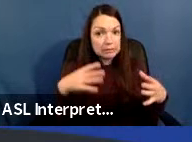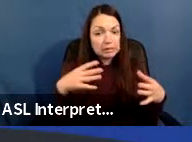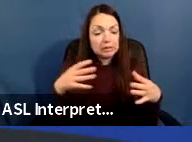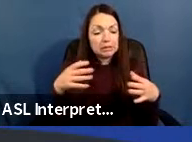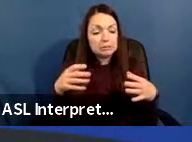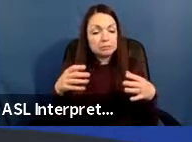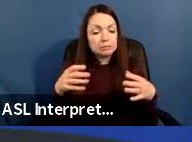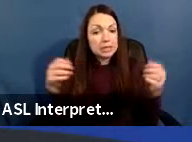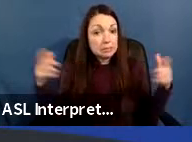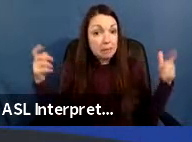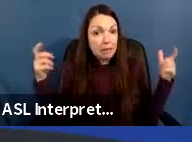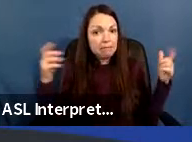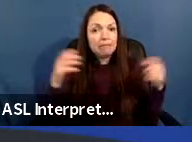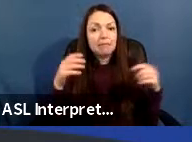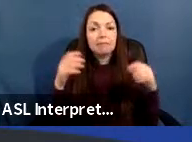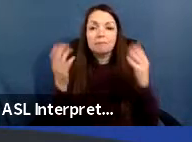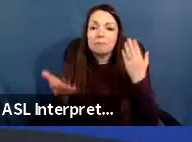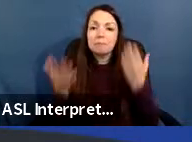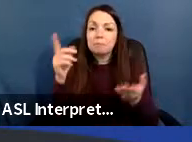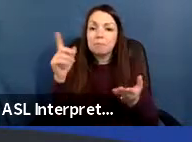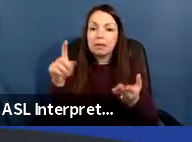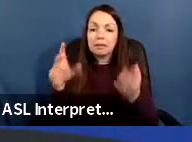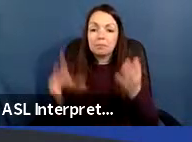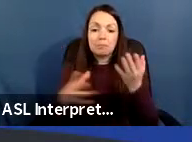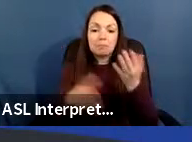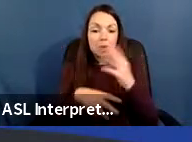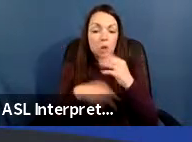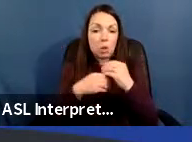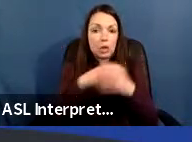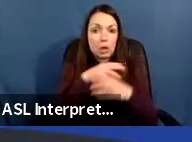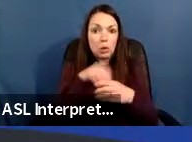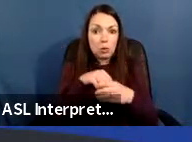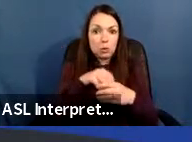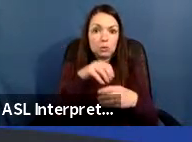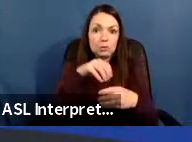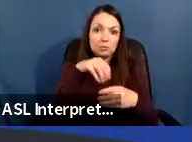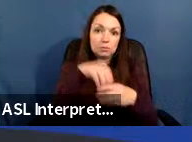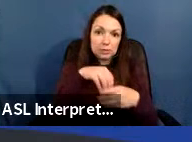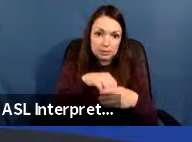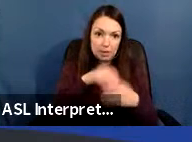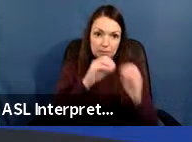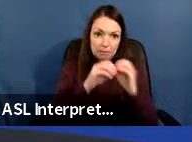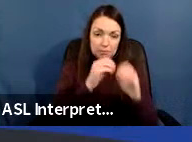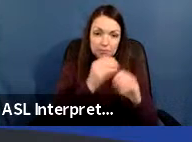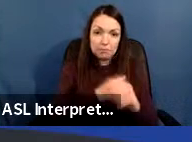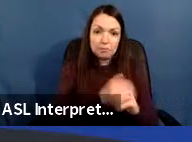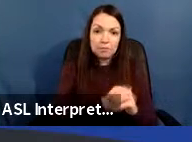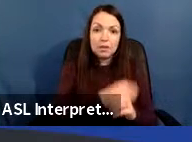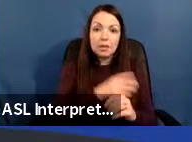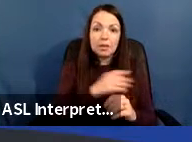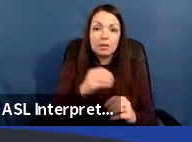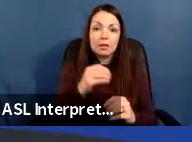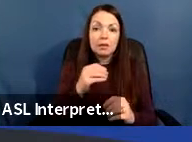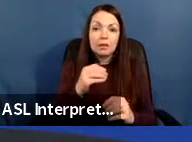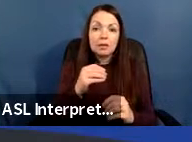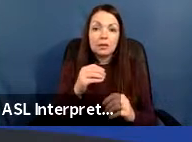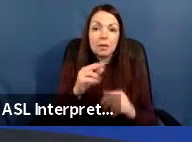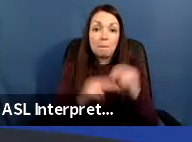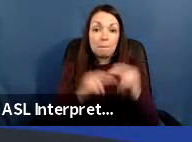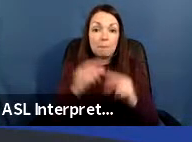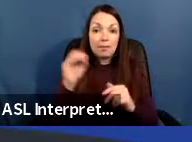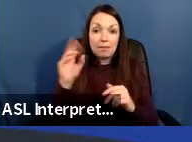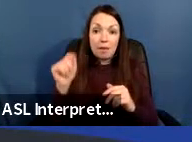And depending on the need, this could include interior renovations to the existing school, lease space build out,